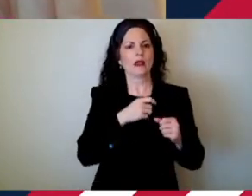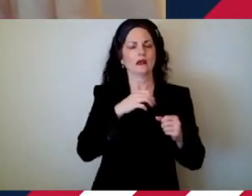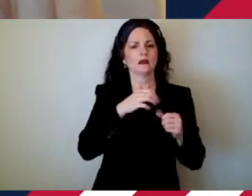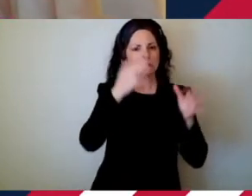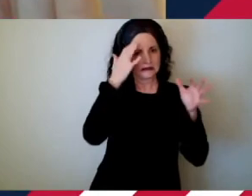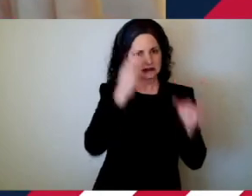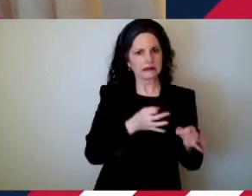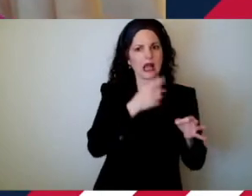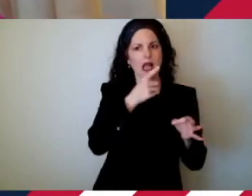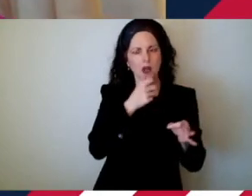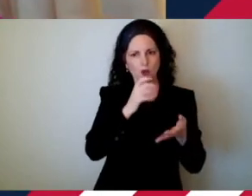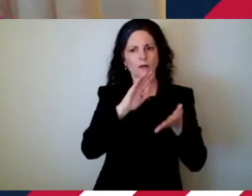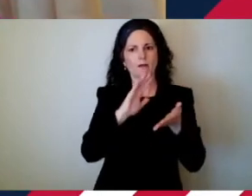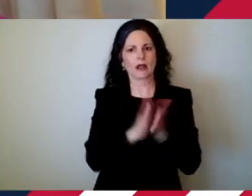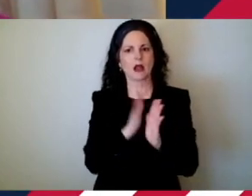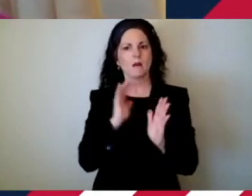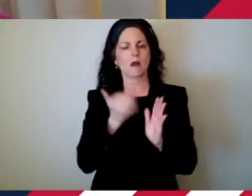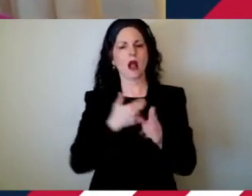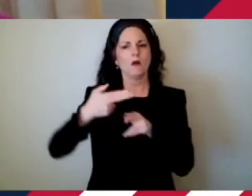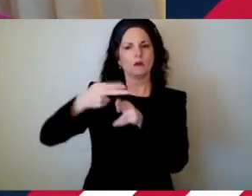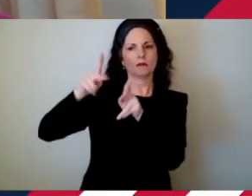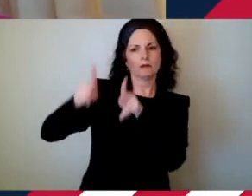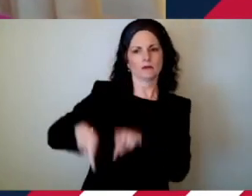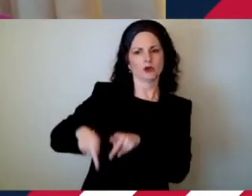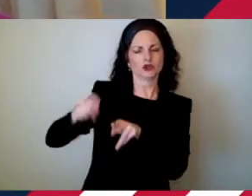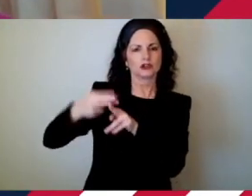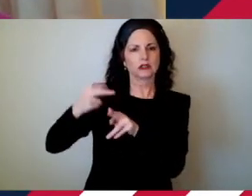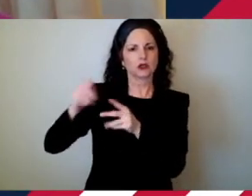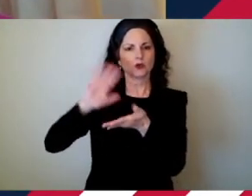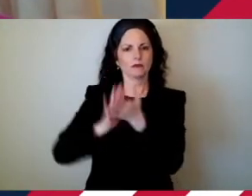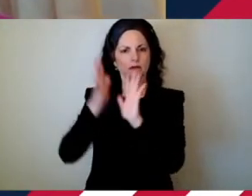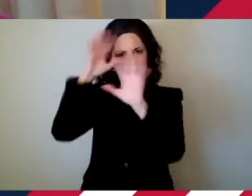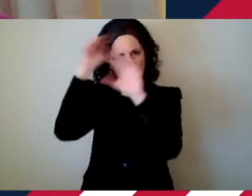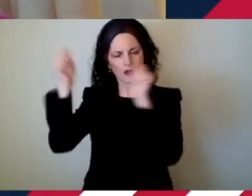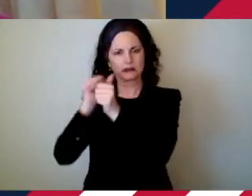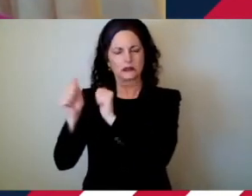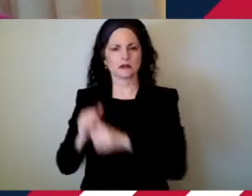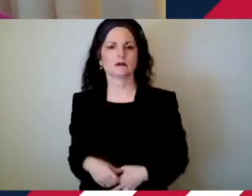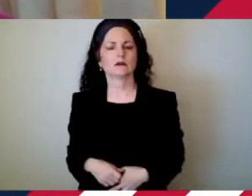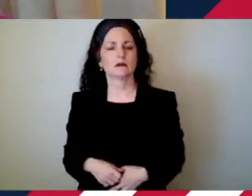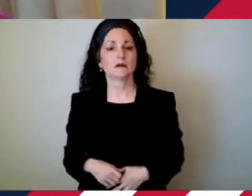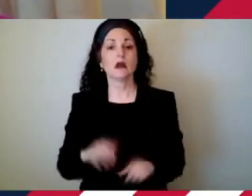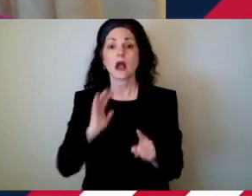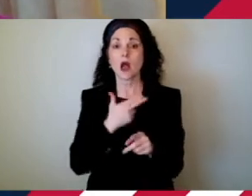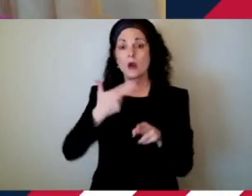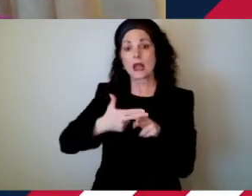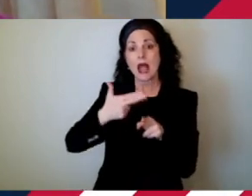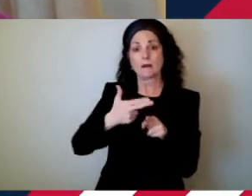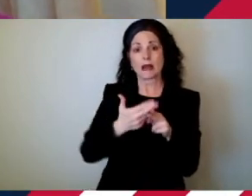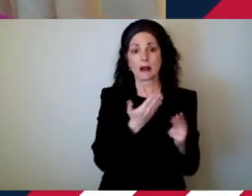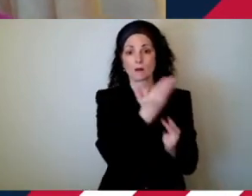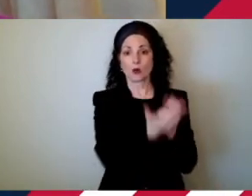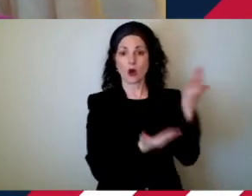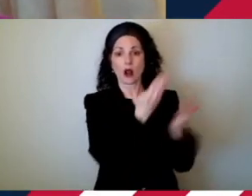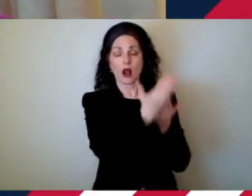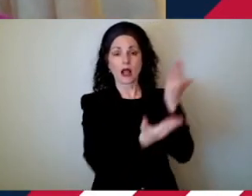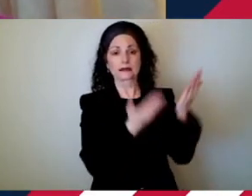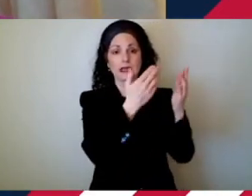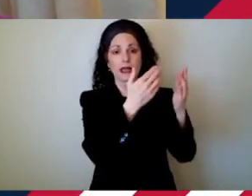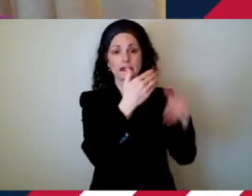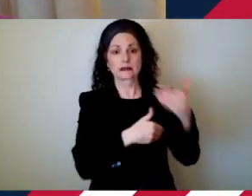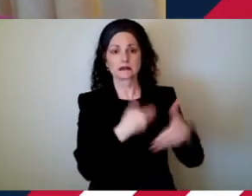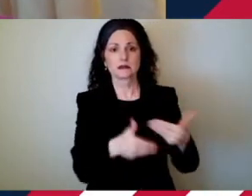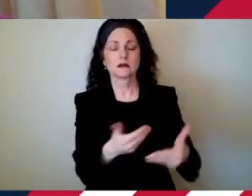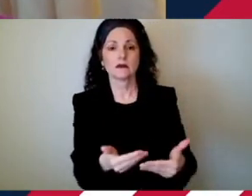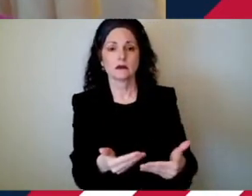issue. And the nominating process, I believe, as we all do, as many of us do, should be considered as a